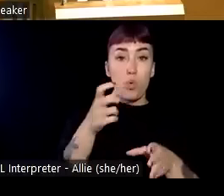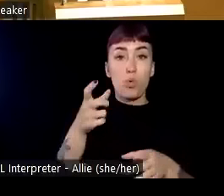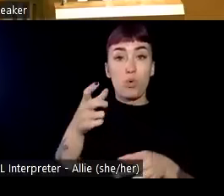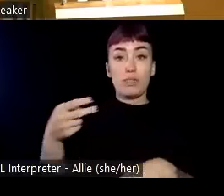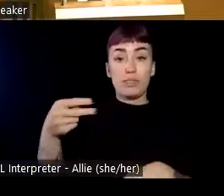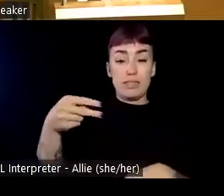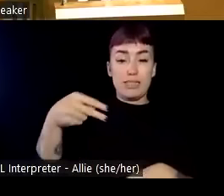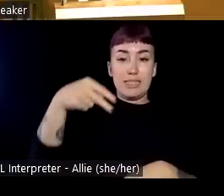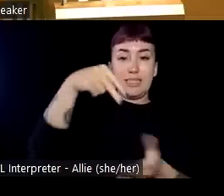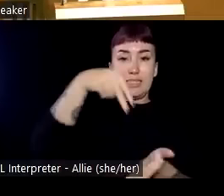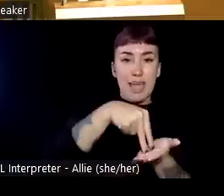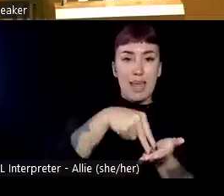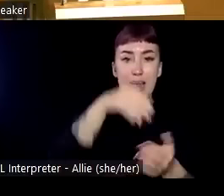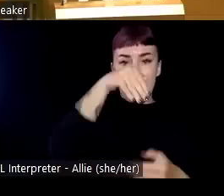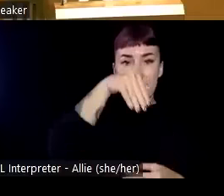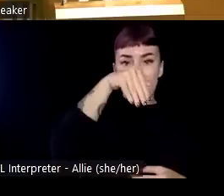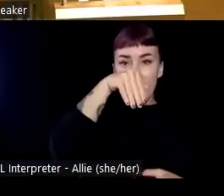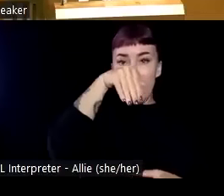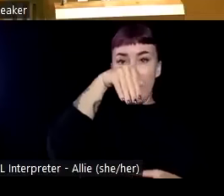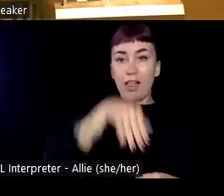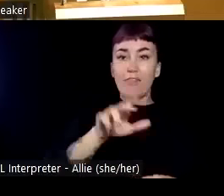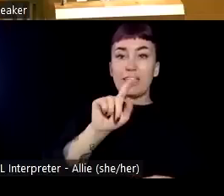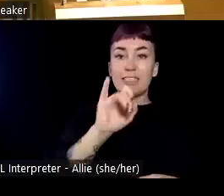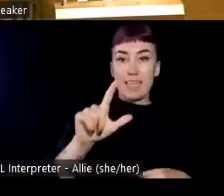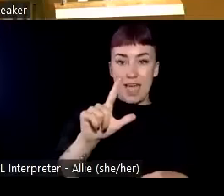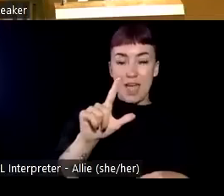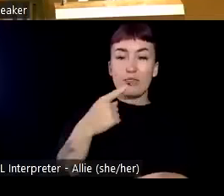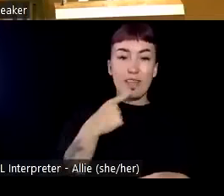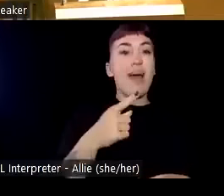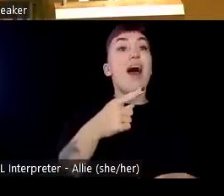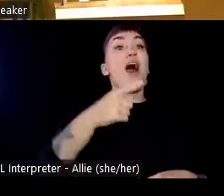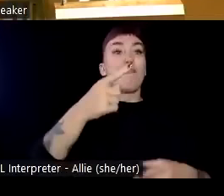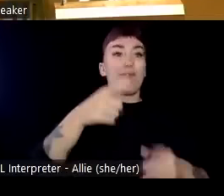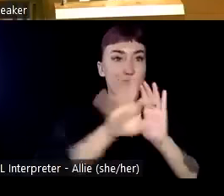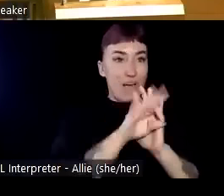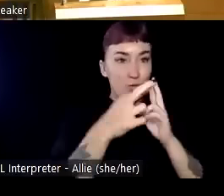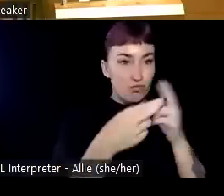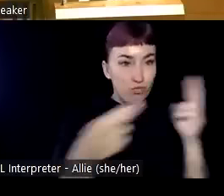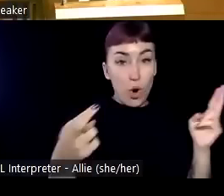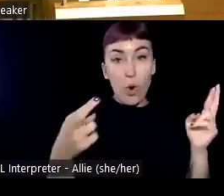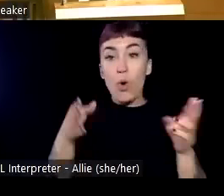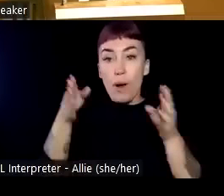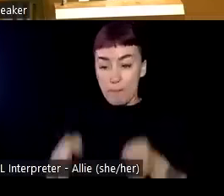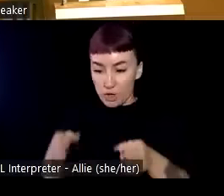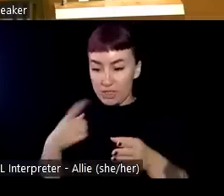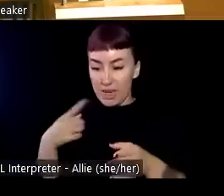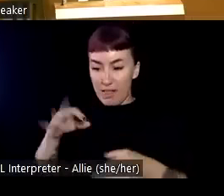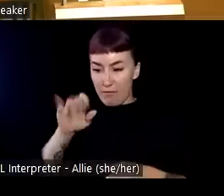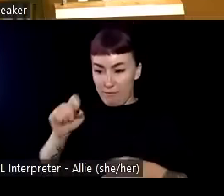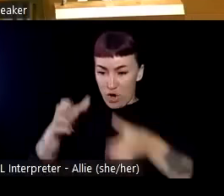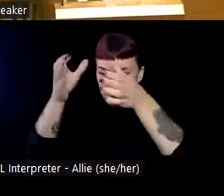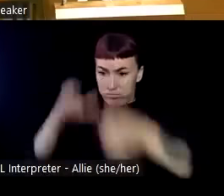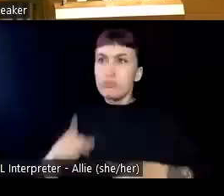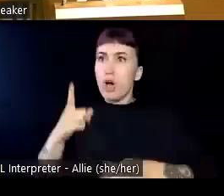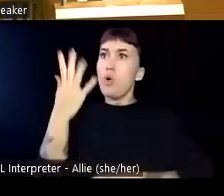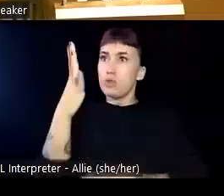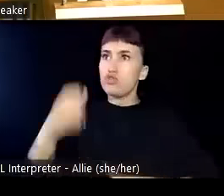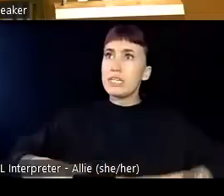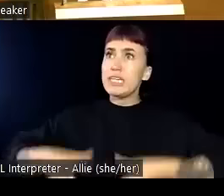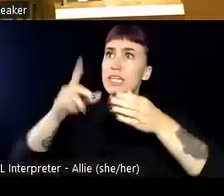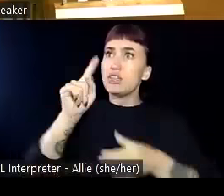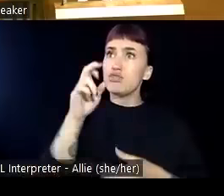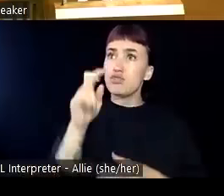elephant's tail says, "Aha, it's a rope." The person at its foot says, "Ah, it's a tree trunk." The person at its